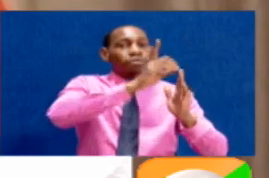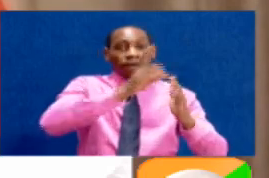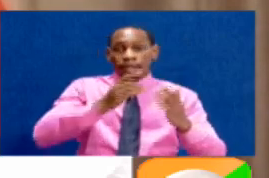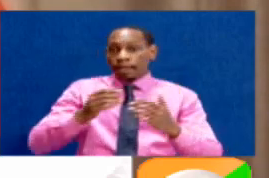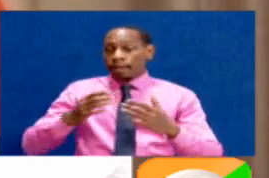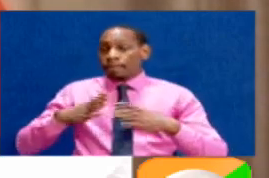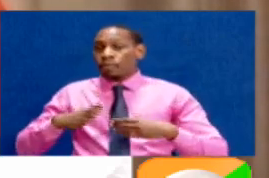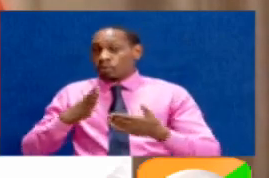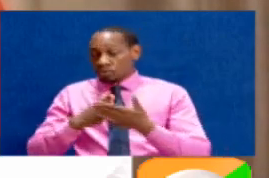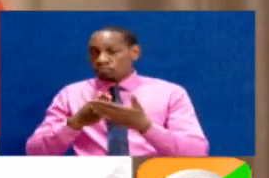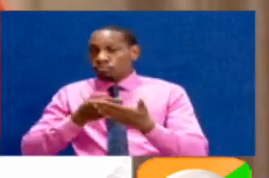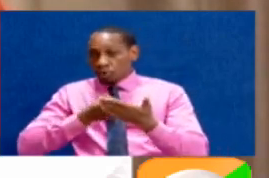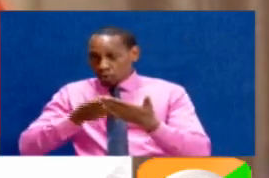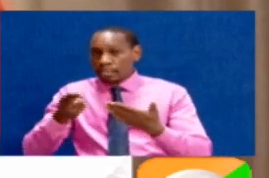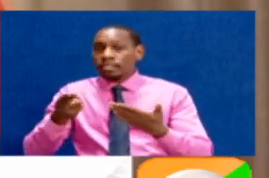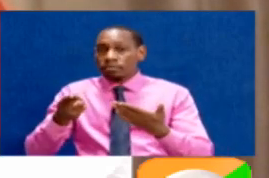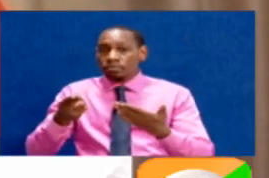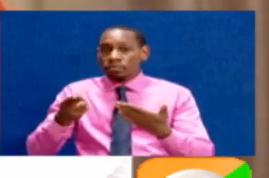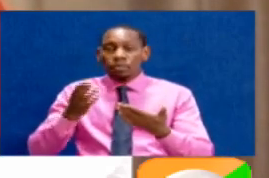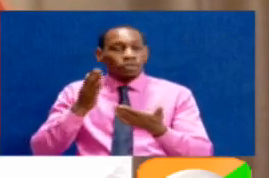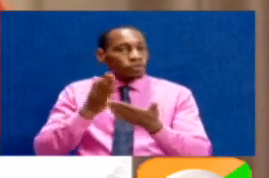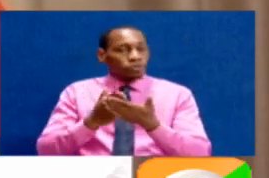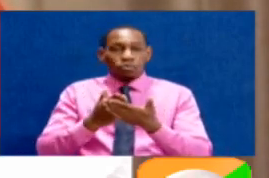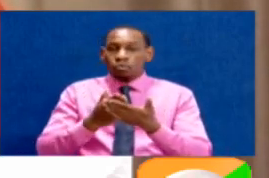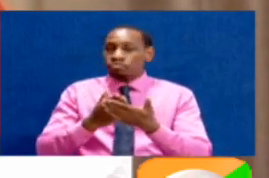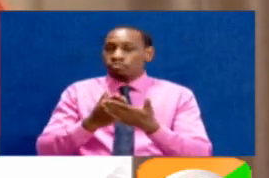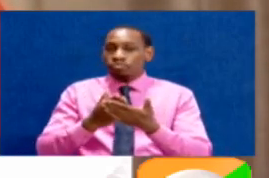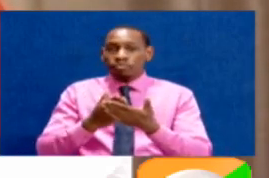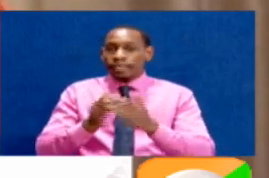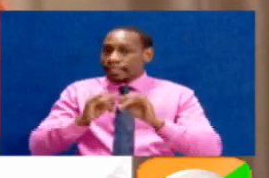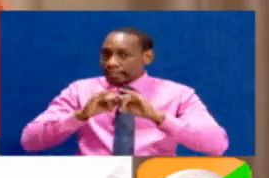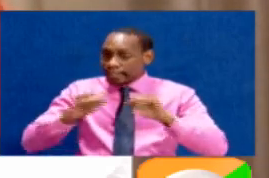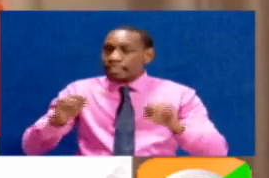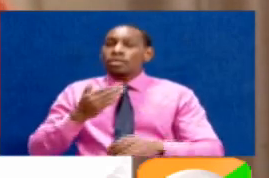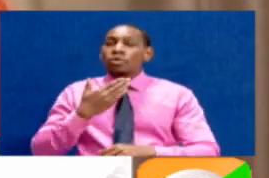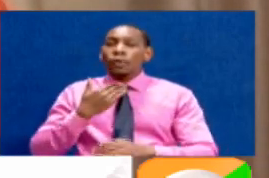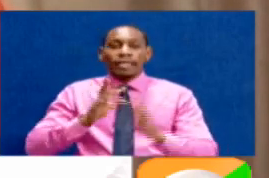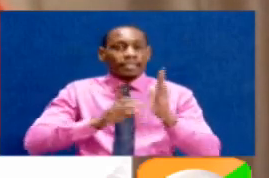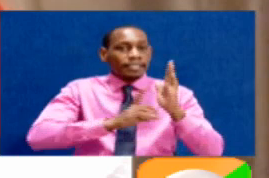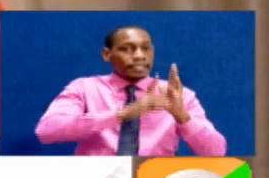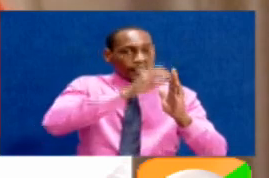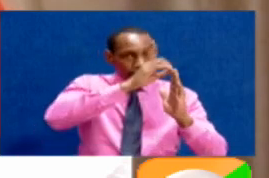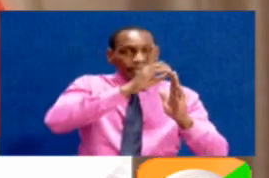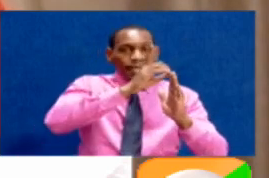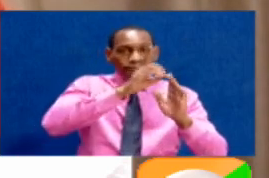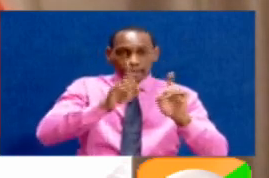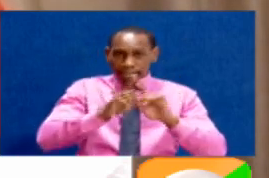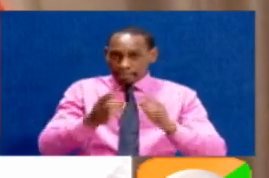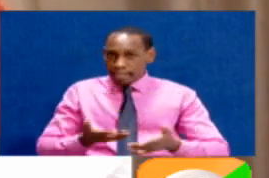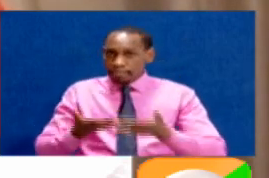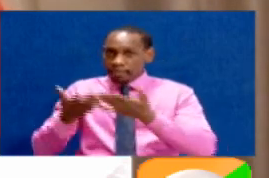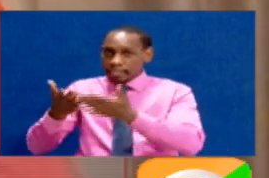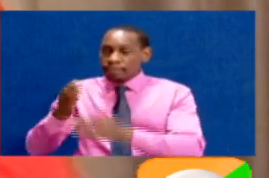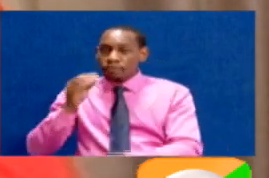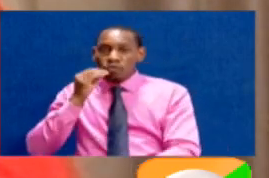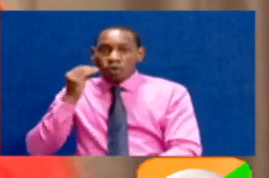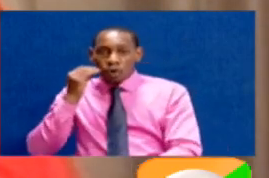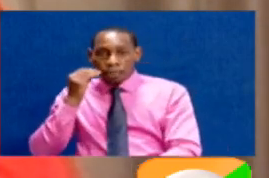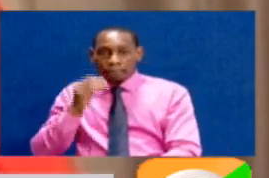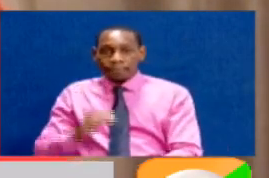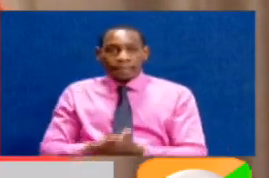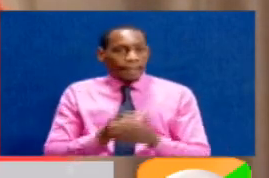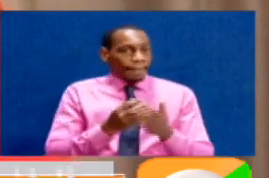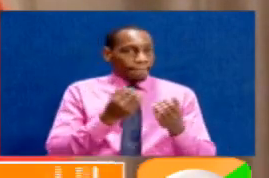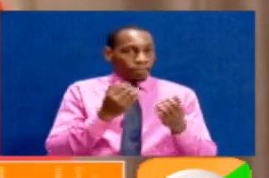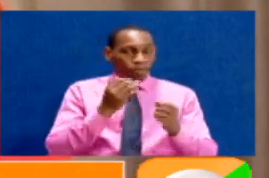people who are honest and sincere and wish to develop and deliver a home to people. There are very